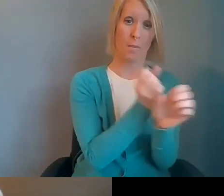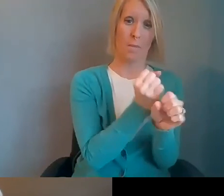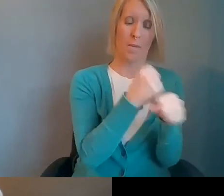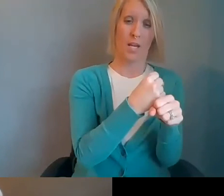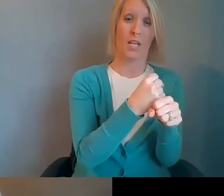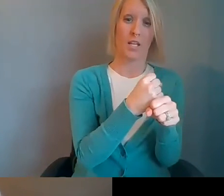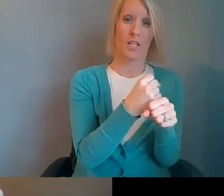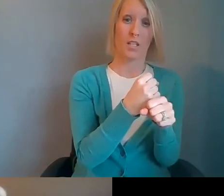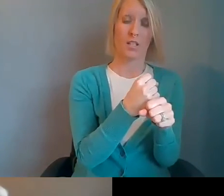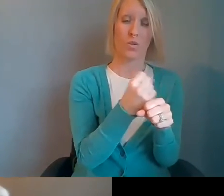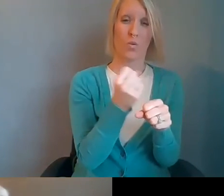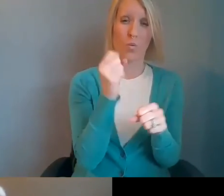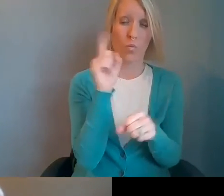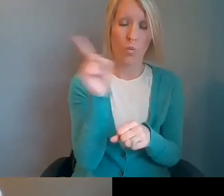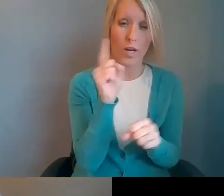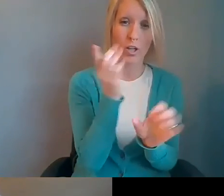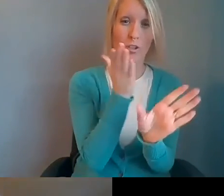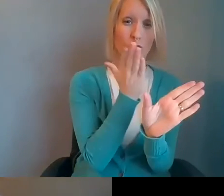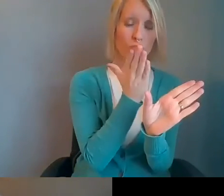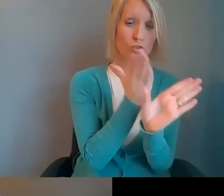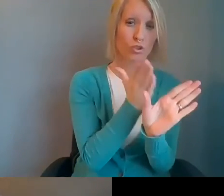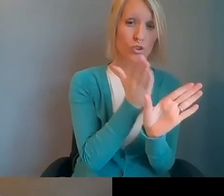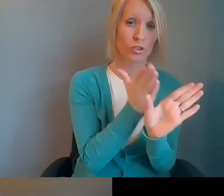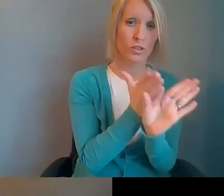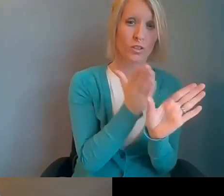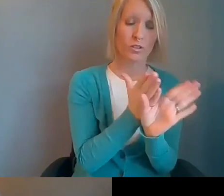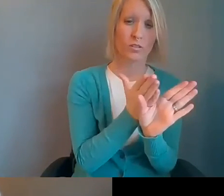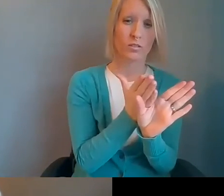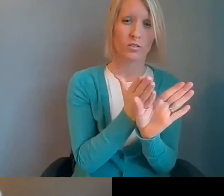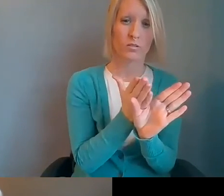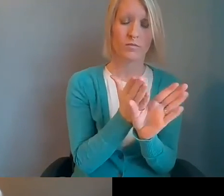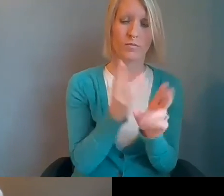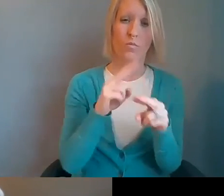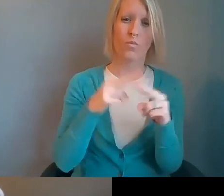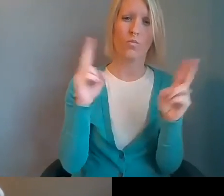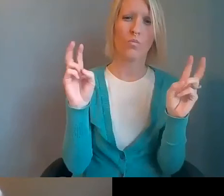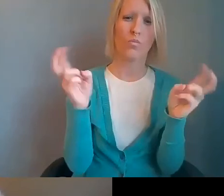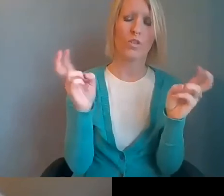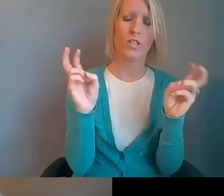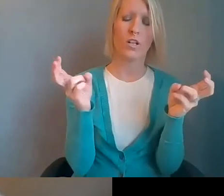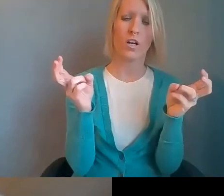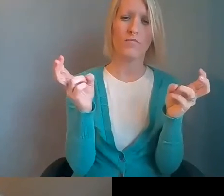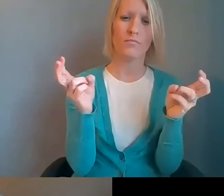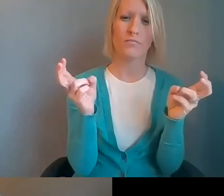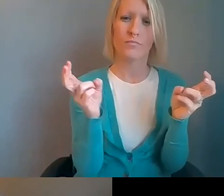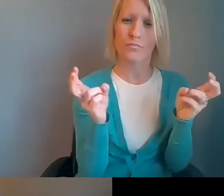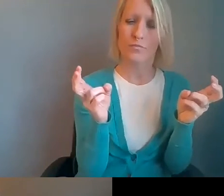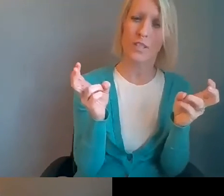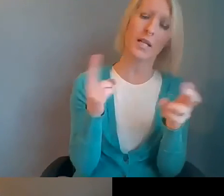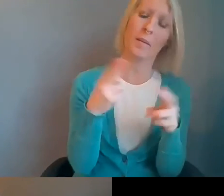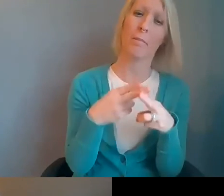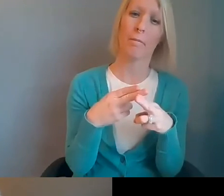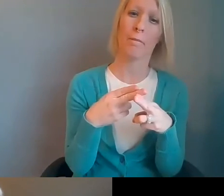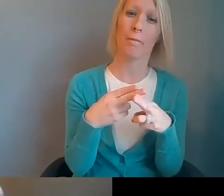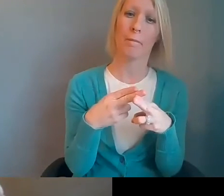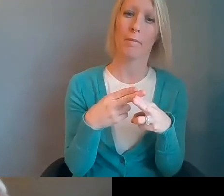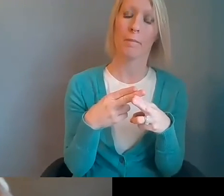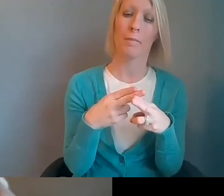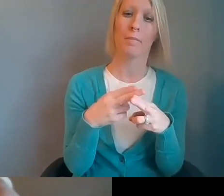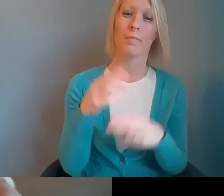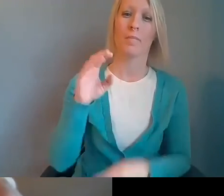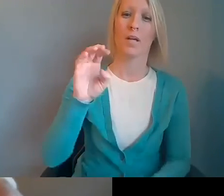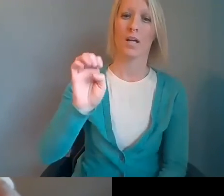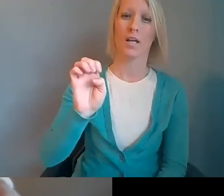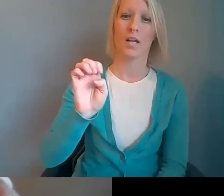Lectern 1917, and it has 80-gram paper in it. What's it called? The name? It's a